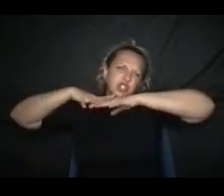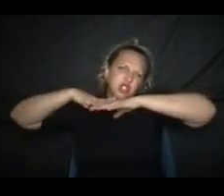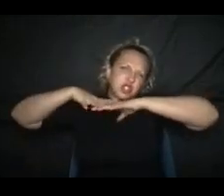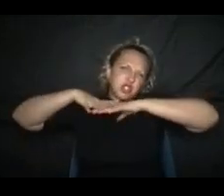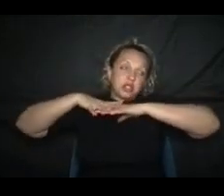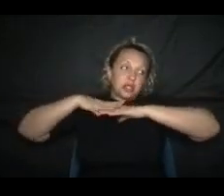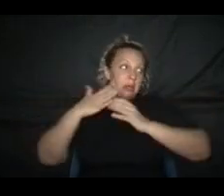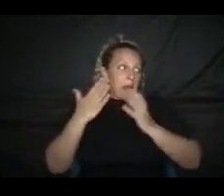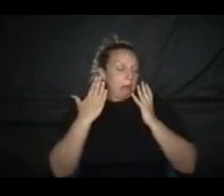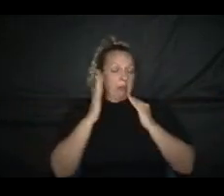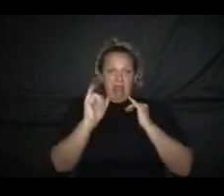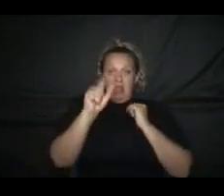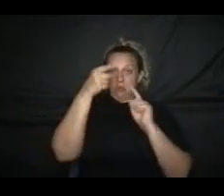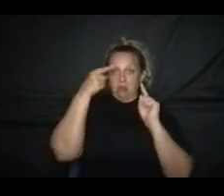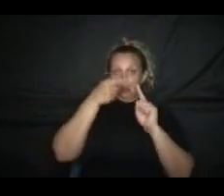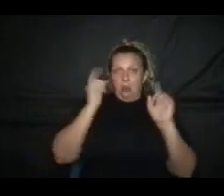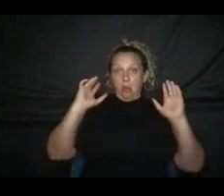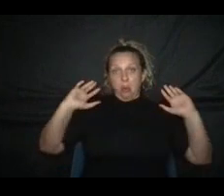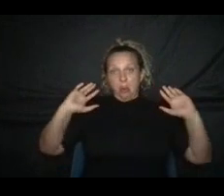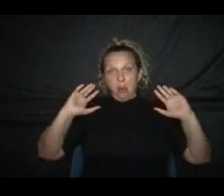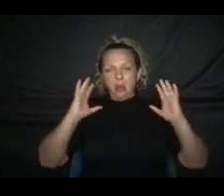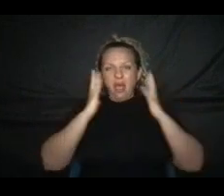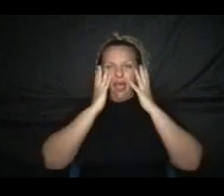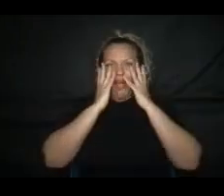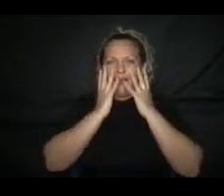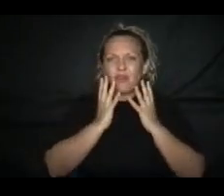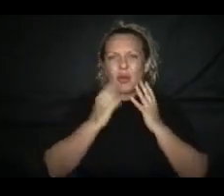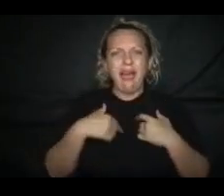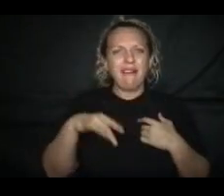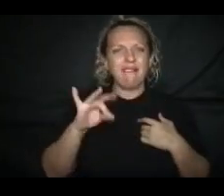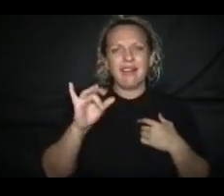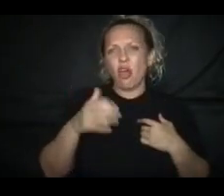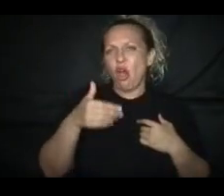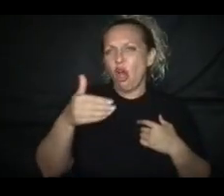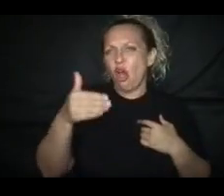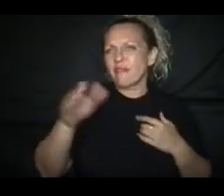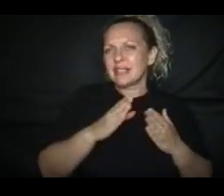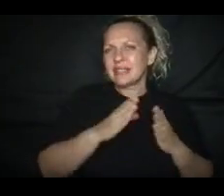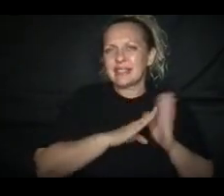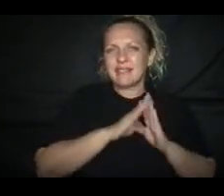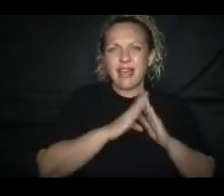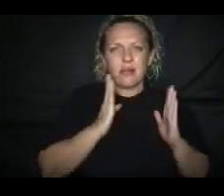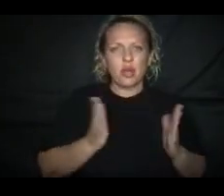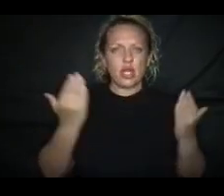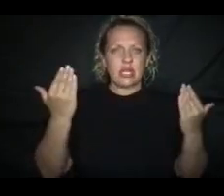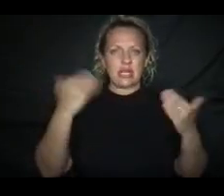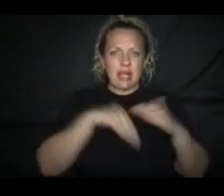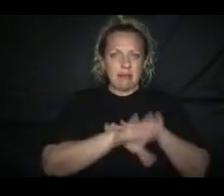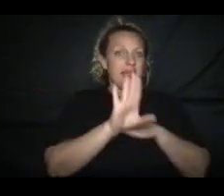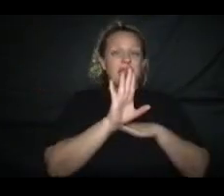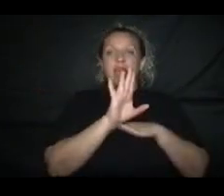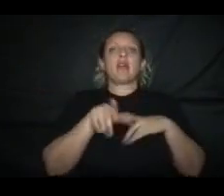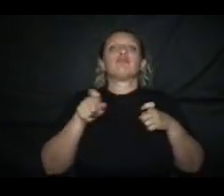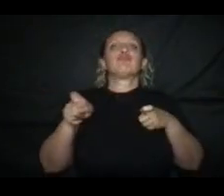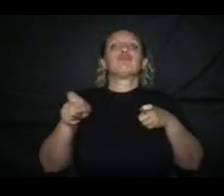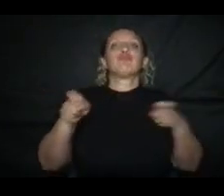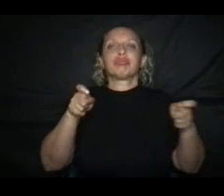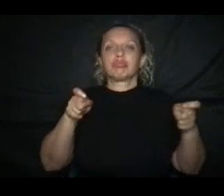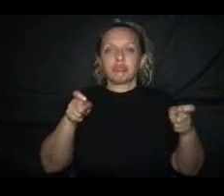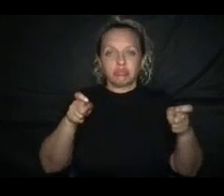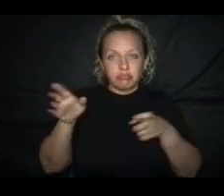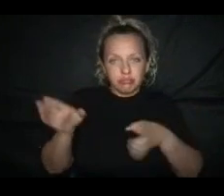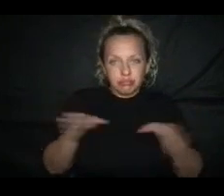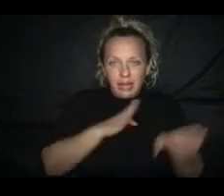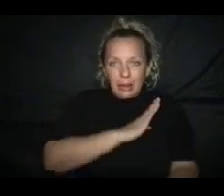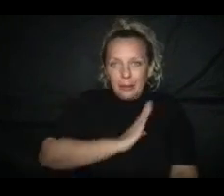unless unfortunately I find that often developers come in and they pretty much dominate planning boards,